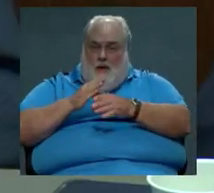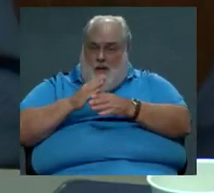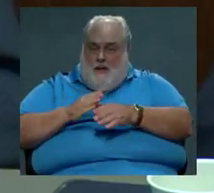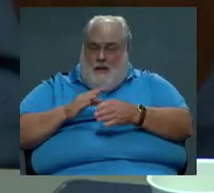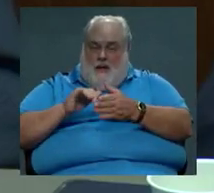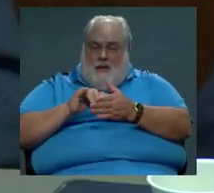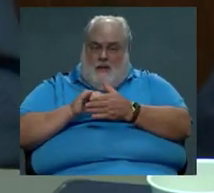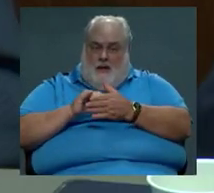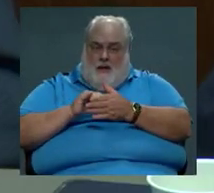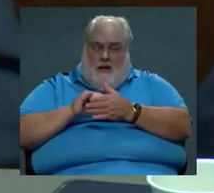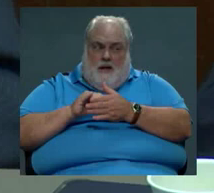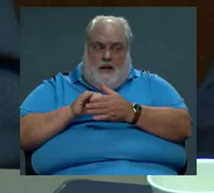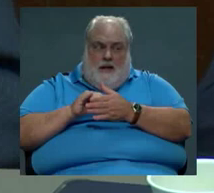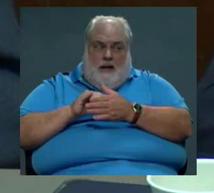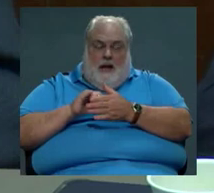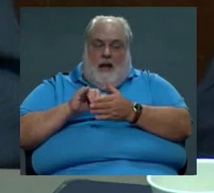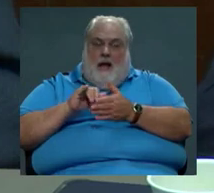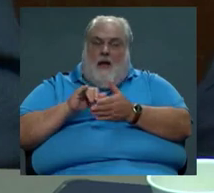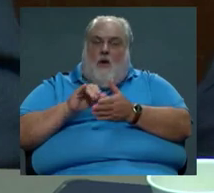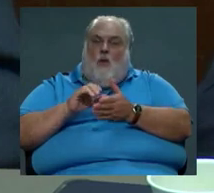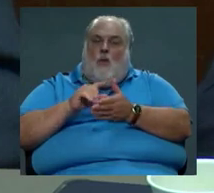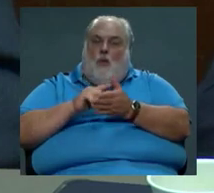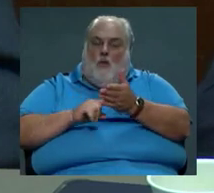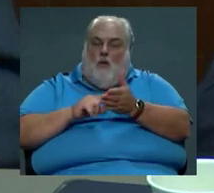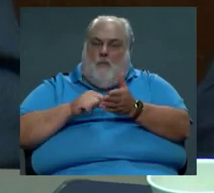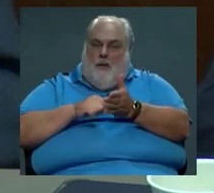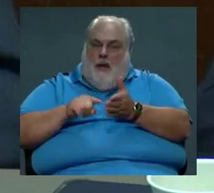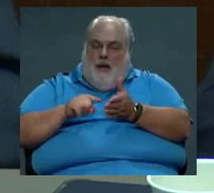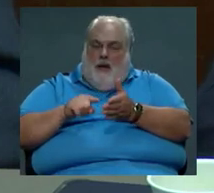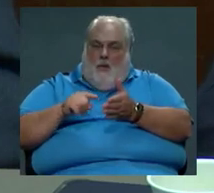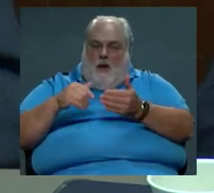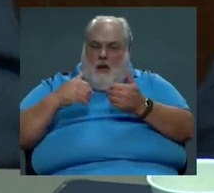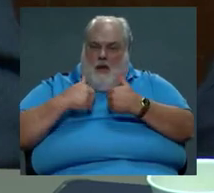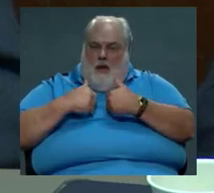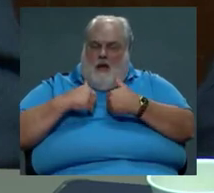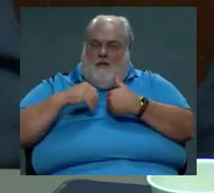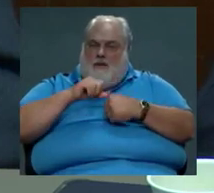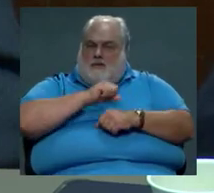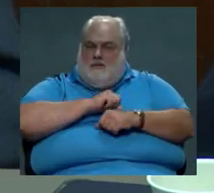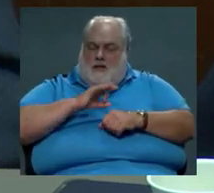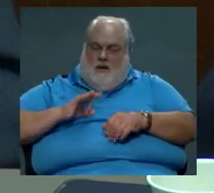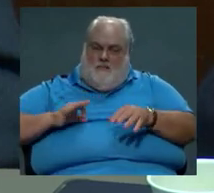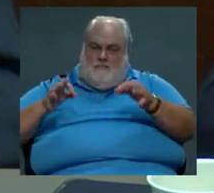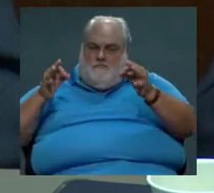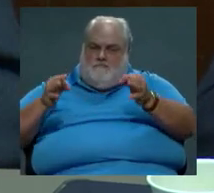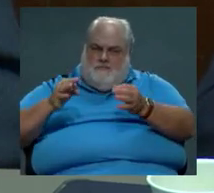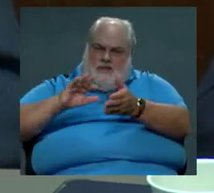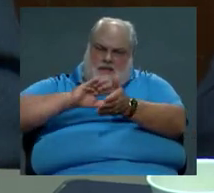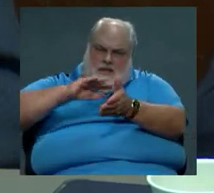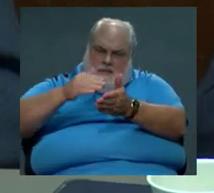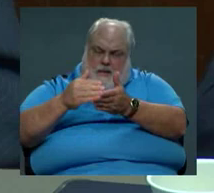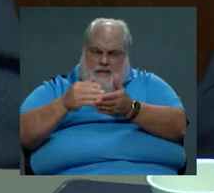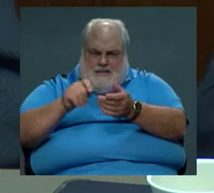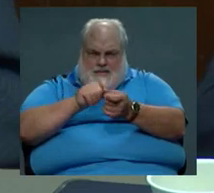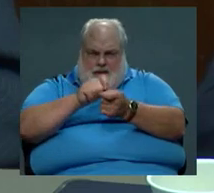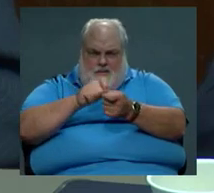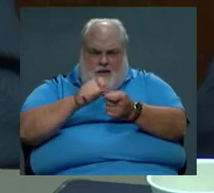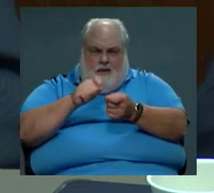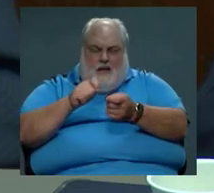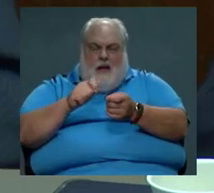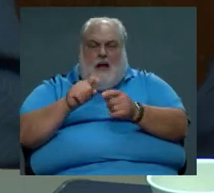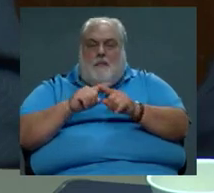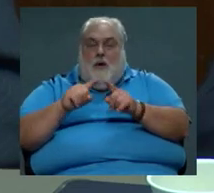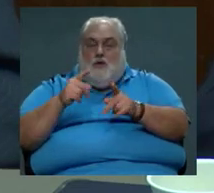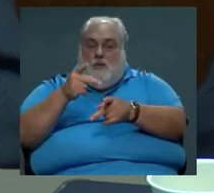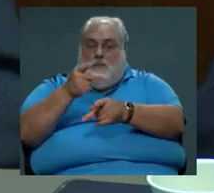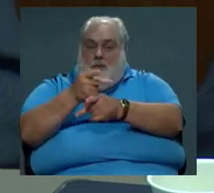the what this goes toward, and we'll have that. We'll have John work with our staff to determine the exact. But this is what it costs to maintain